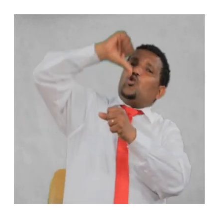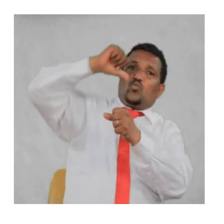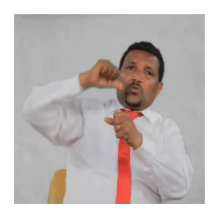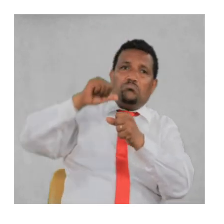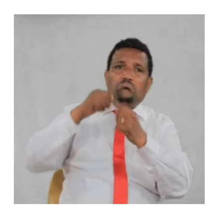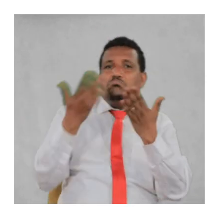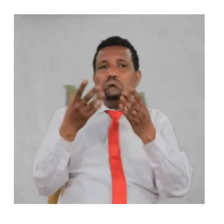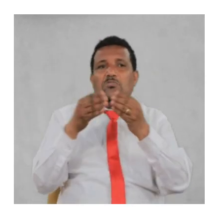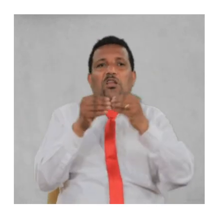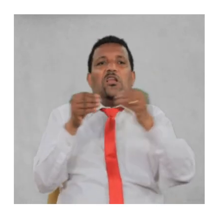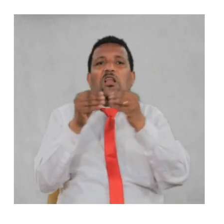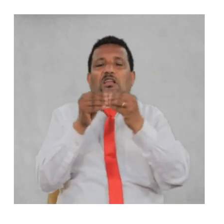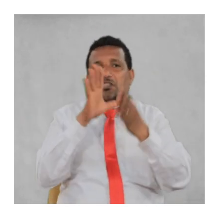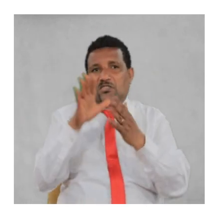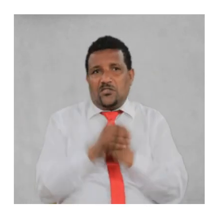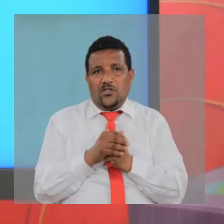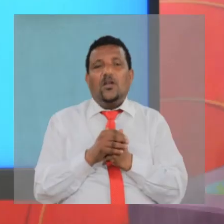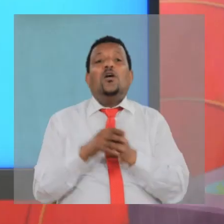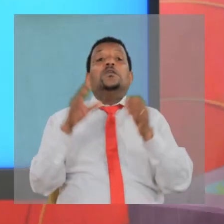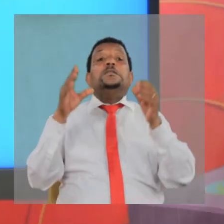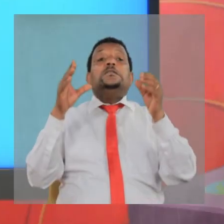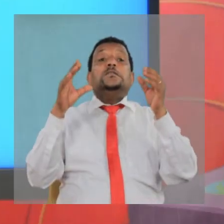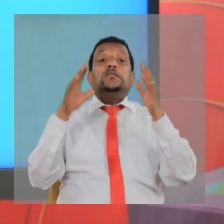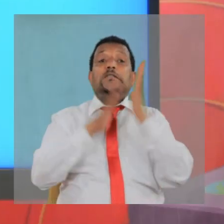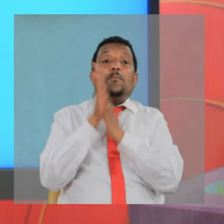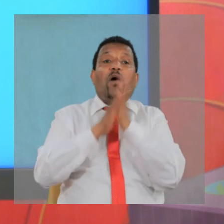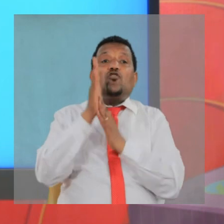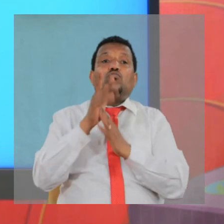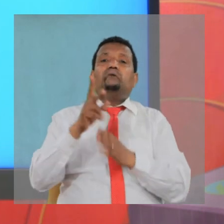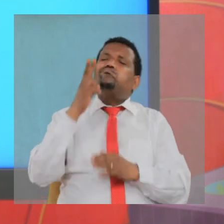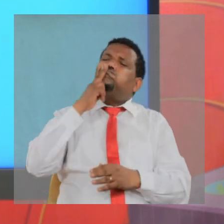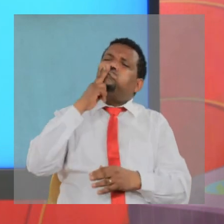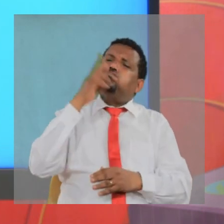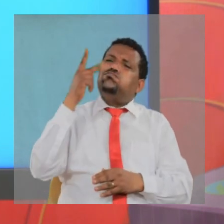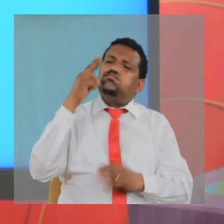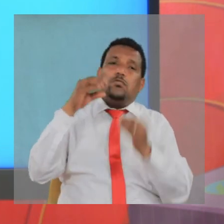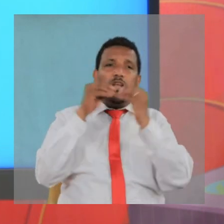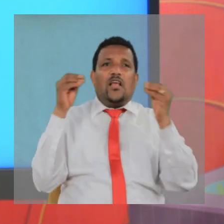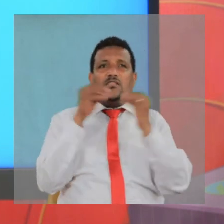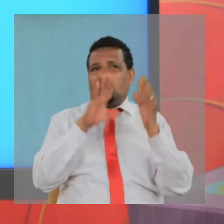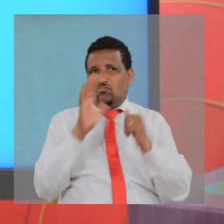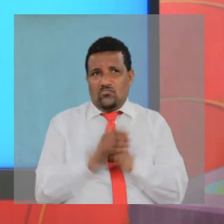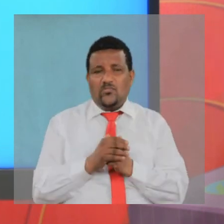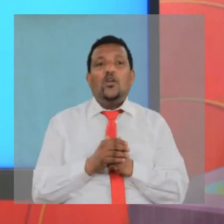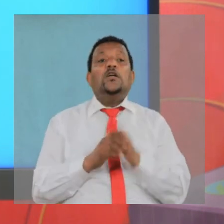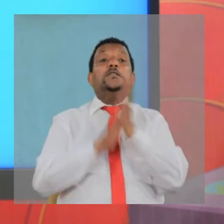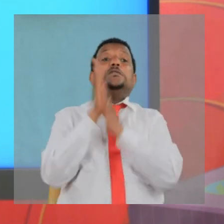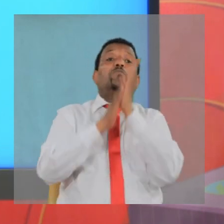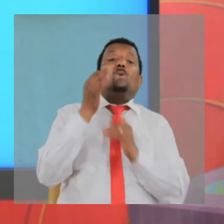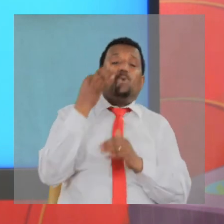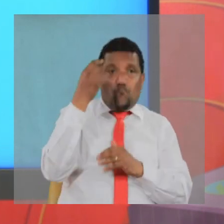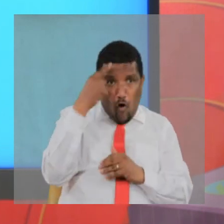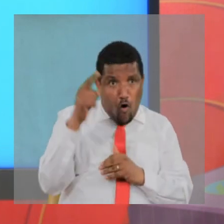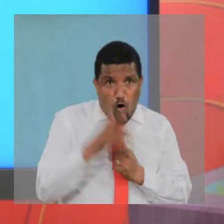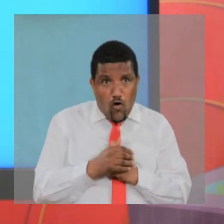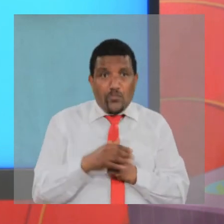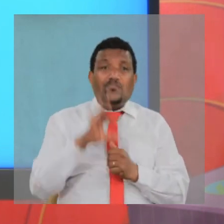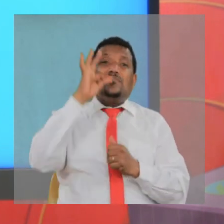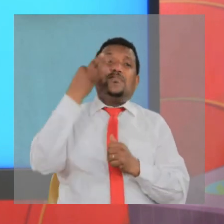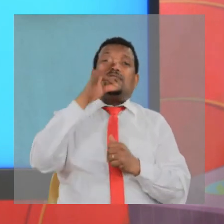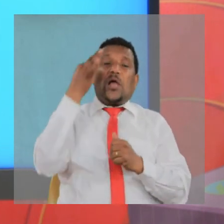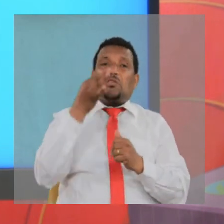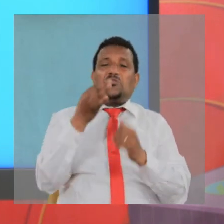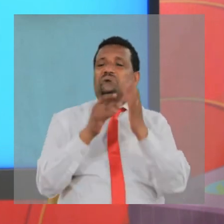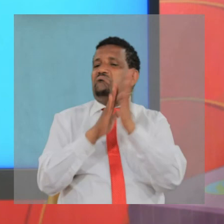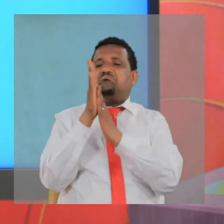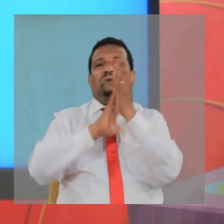generally inelastic. The demand for tobacco is generally inelastic, and the demand for chat is